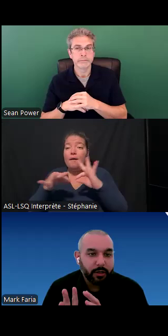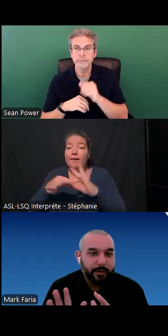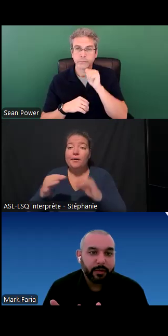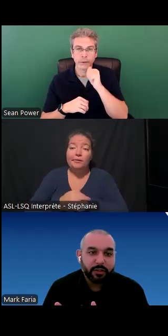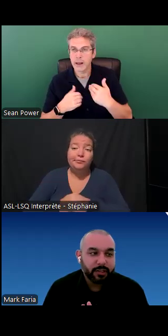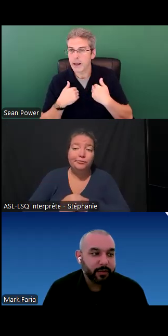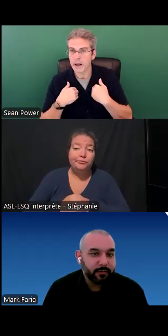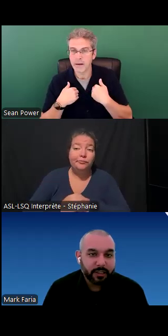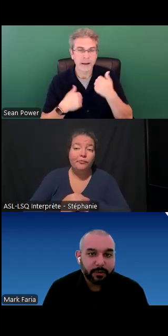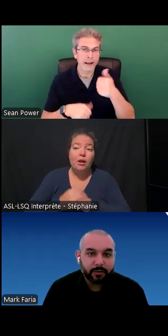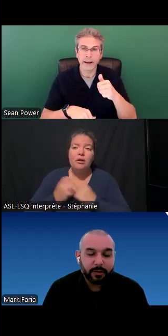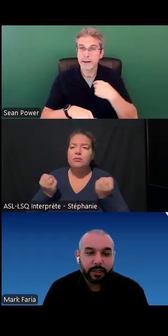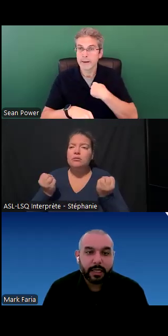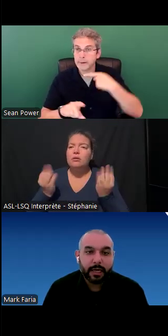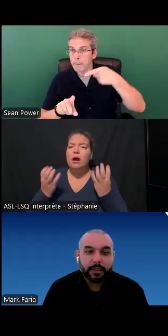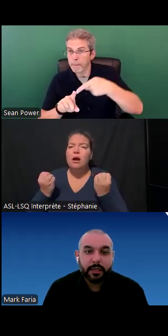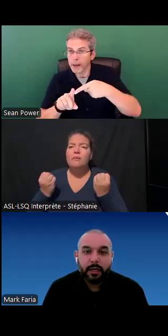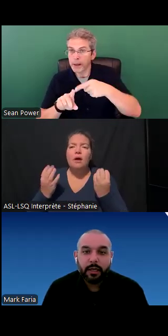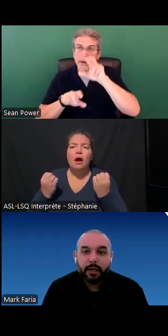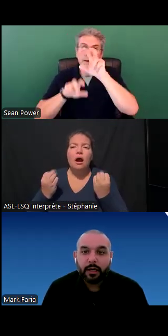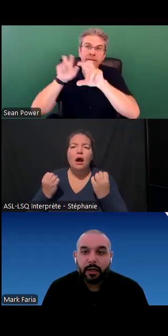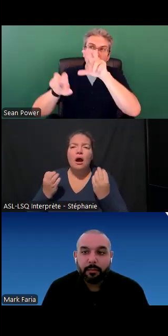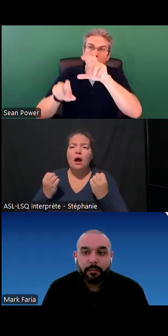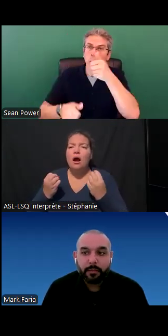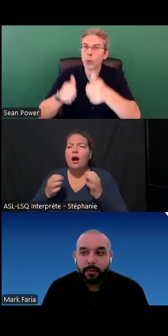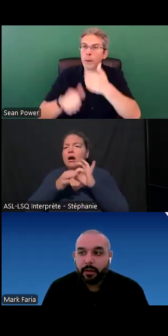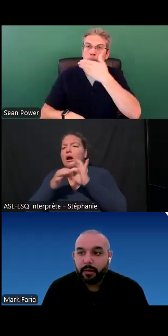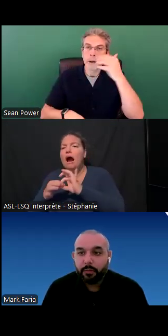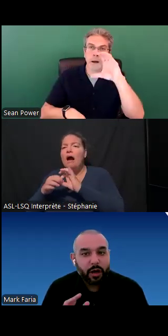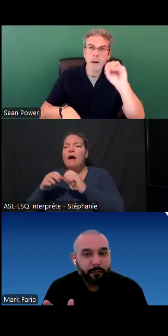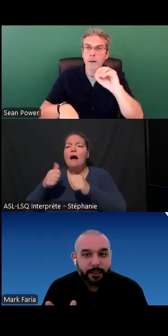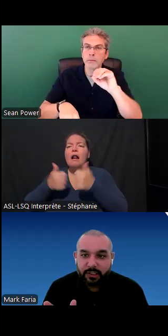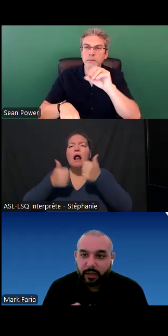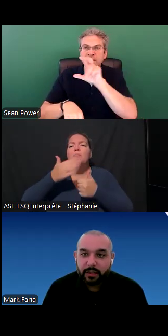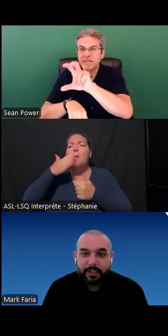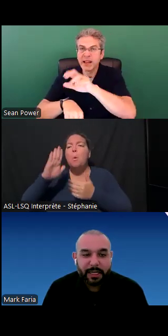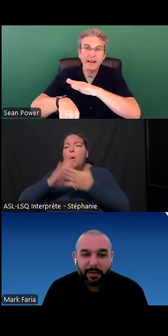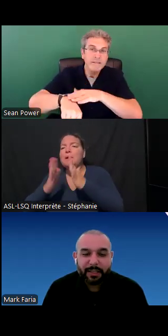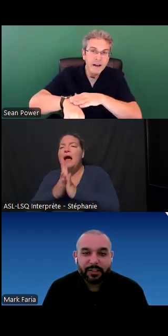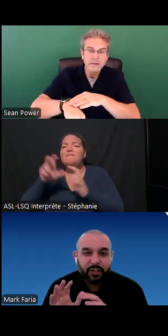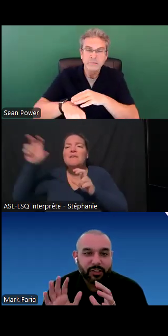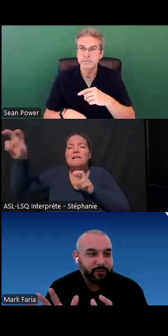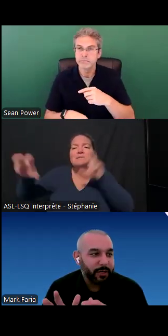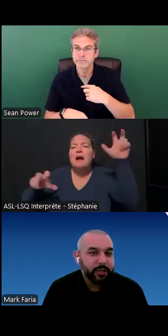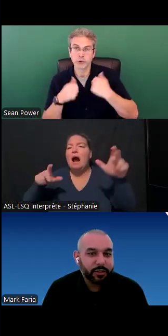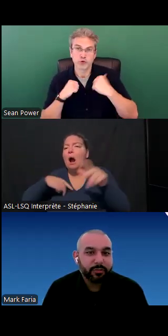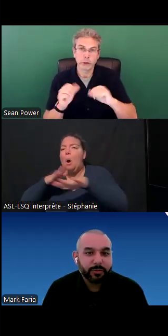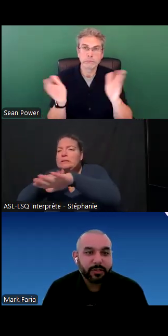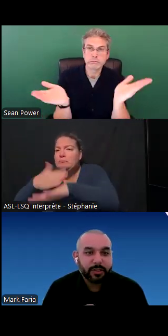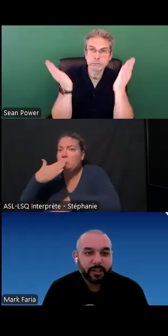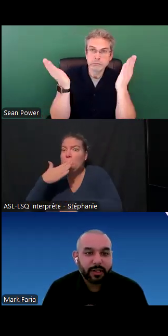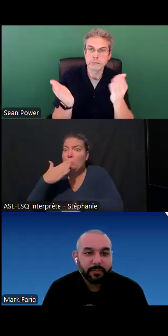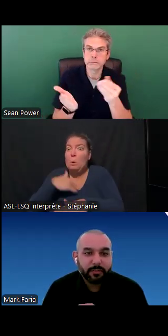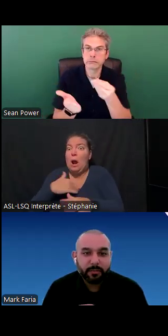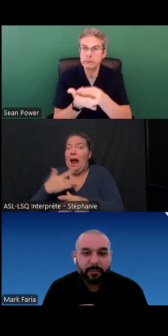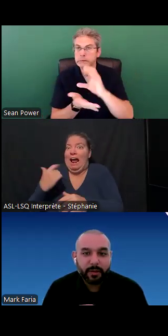going to be talking about specific investments or anything like that. Um, I'm not offering to sell anything to anybody. This is just for educational